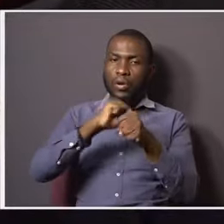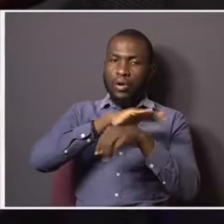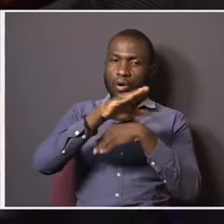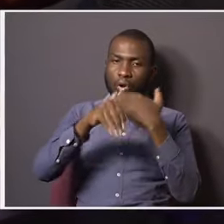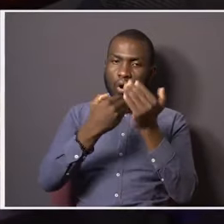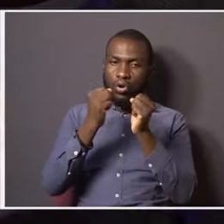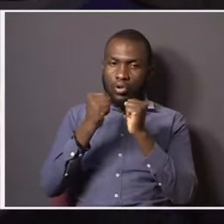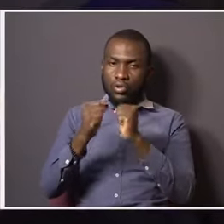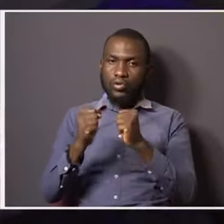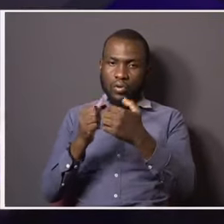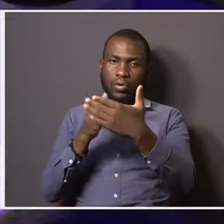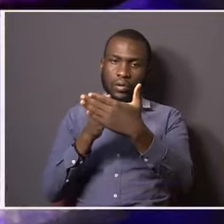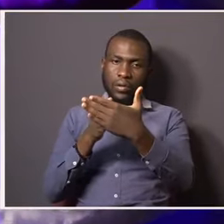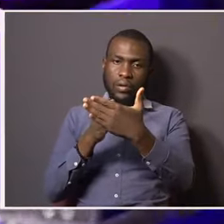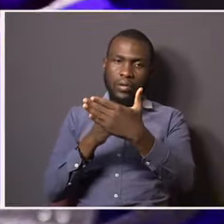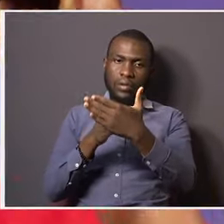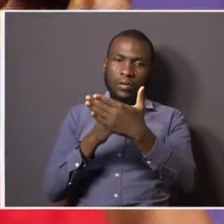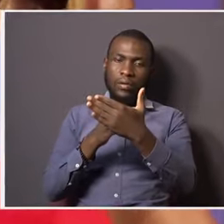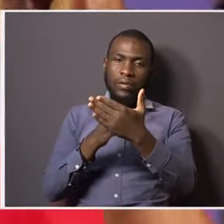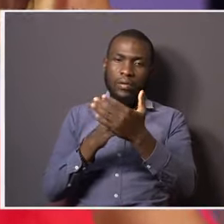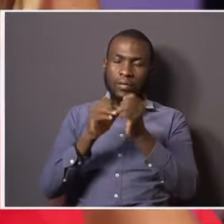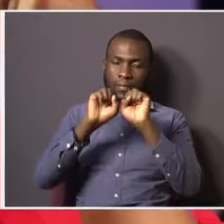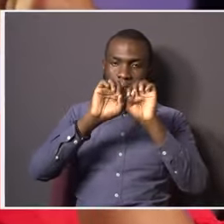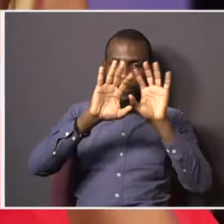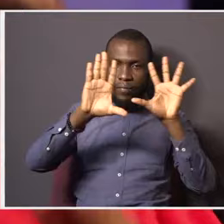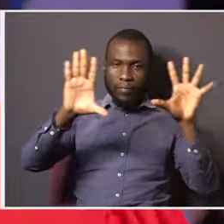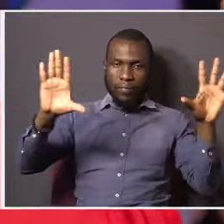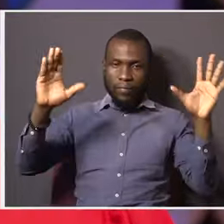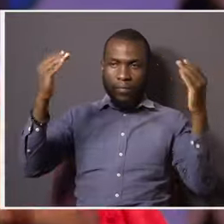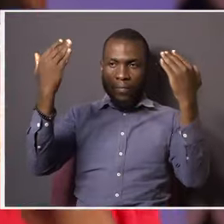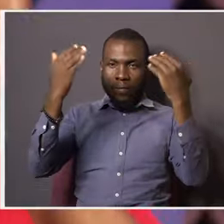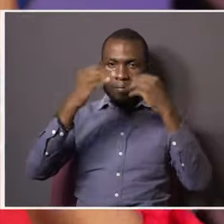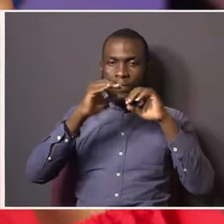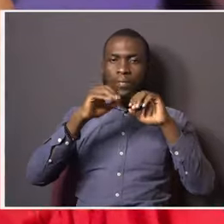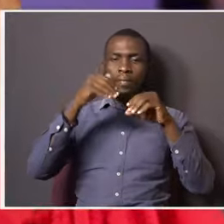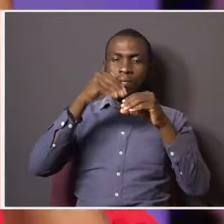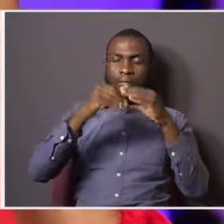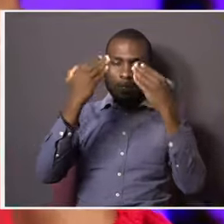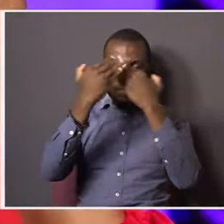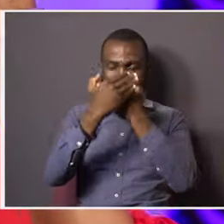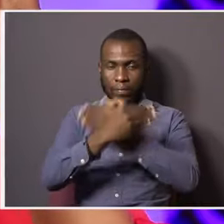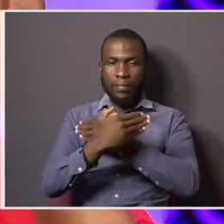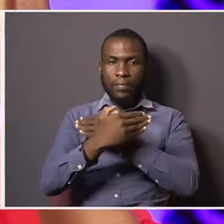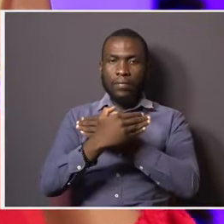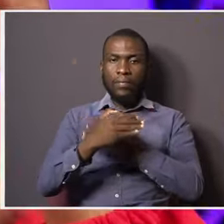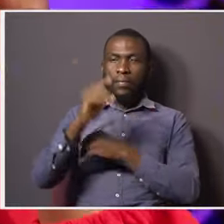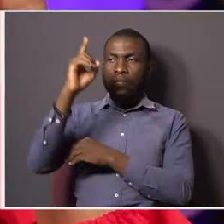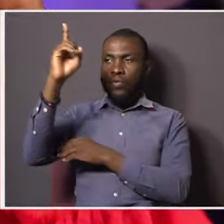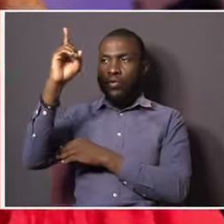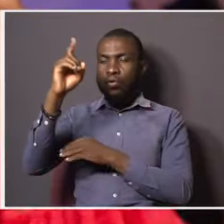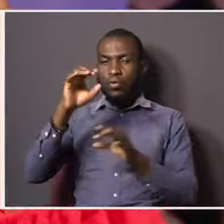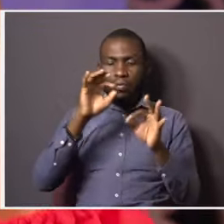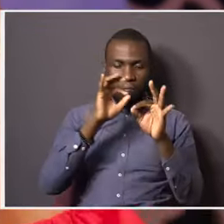stronghold and you shine your light in the darkness and you burn like a